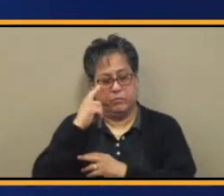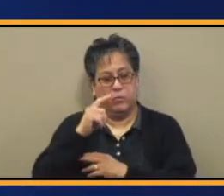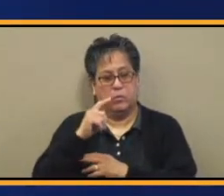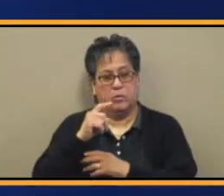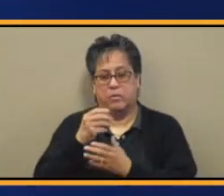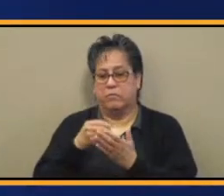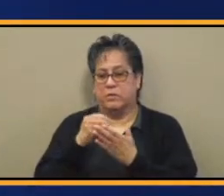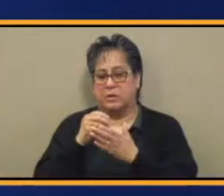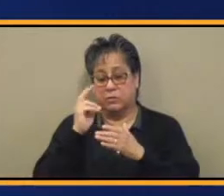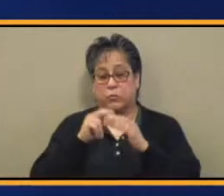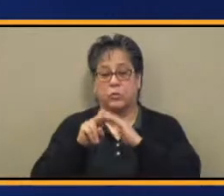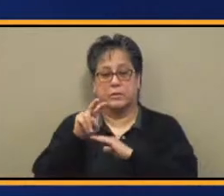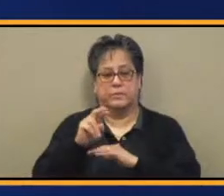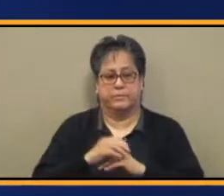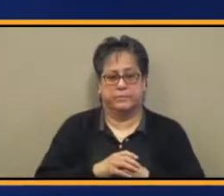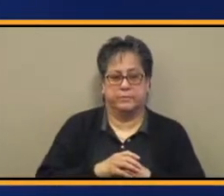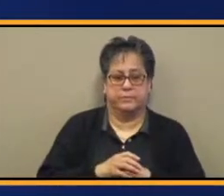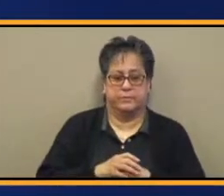forecast.